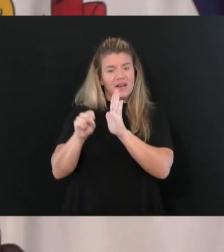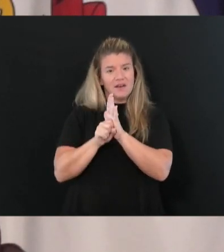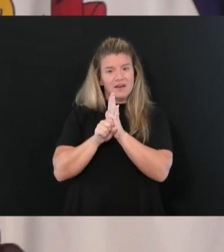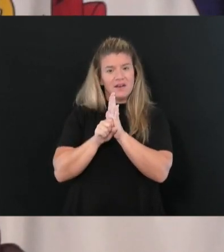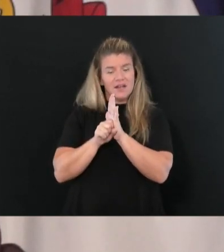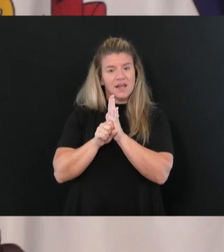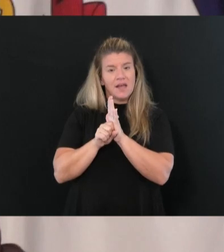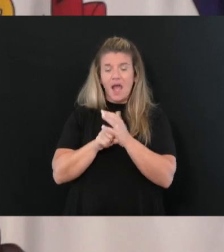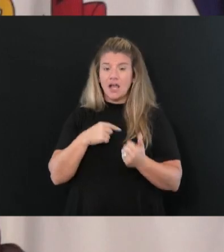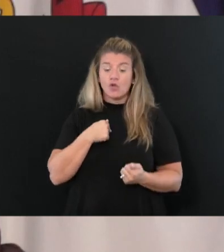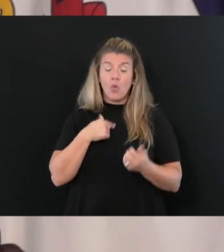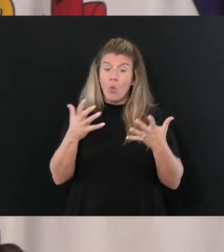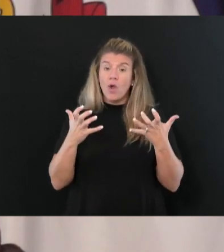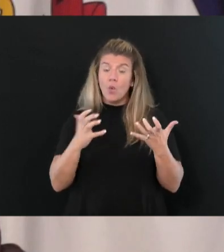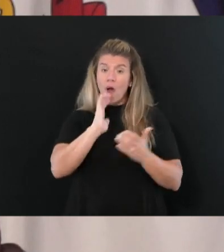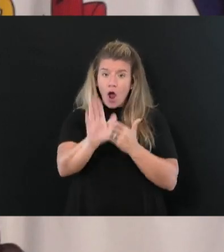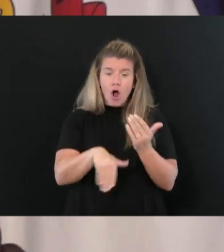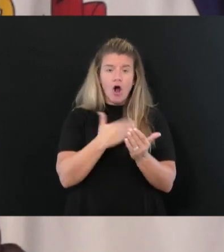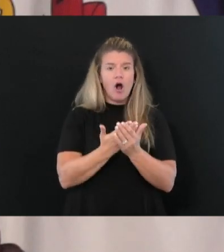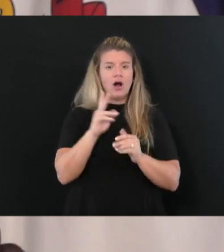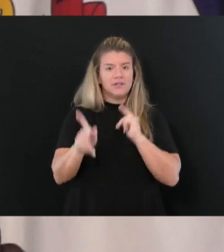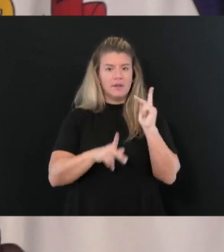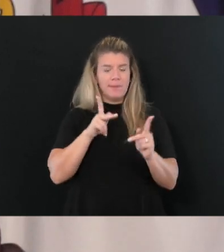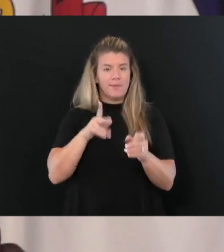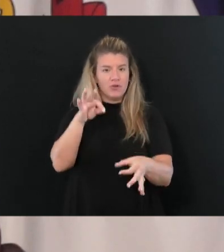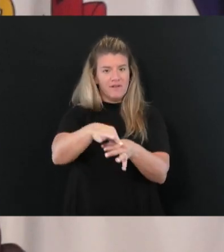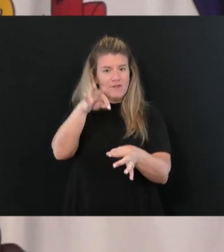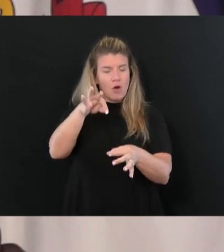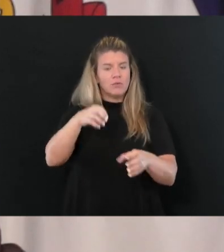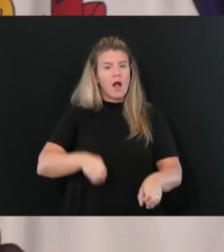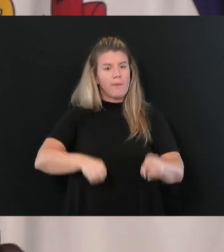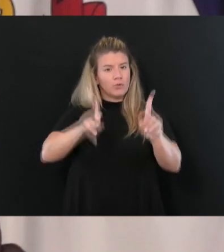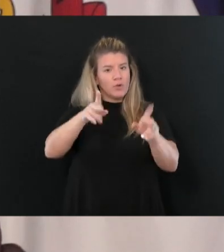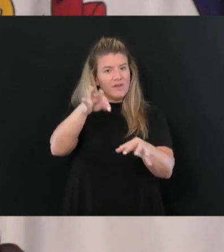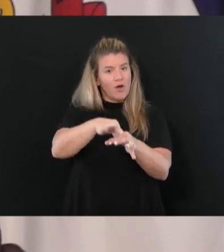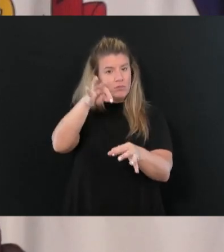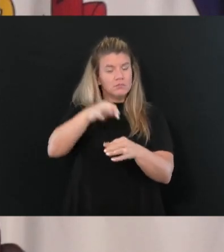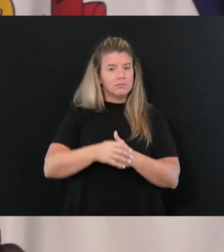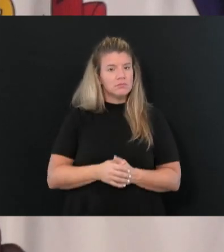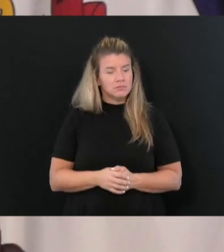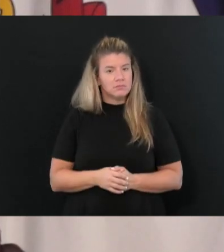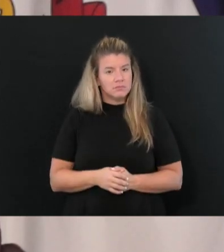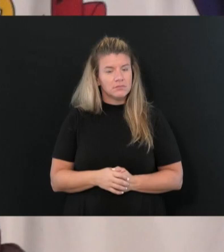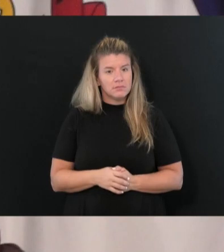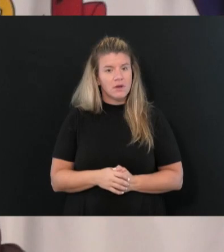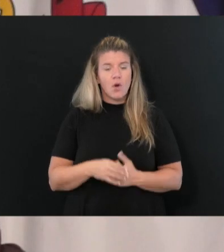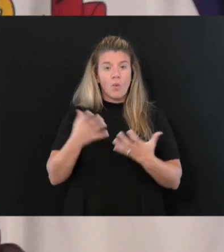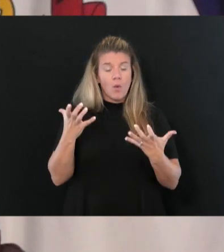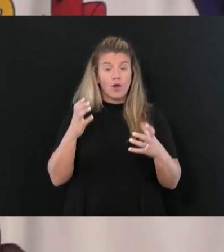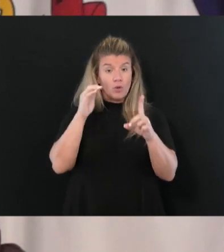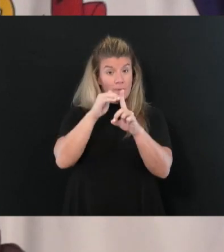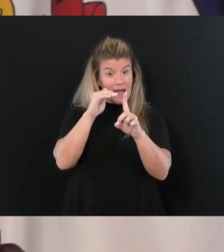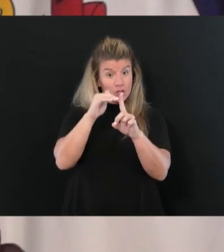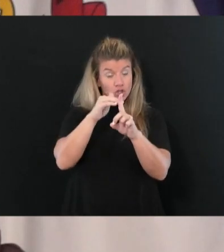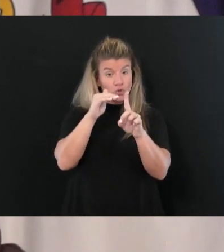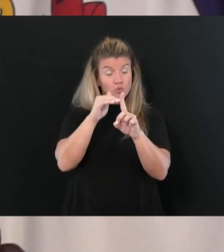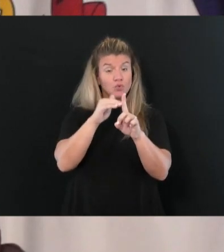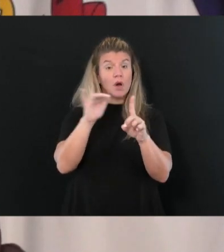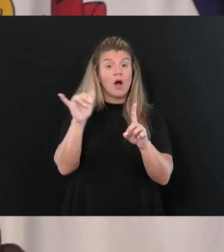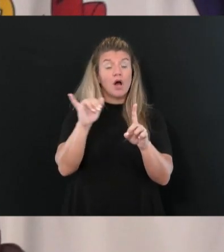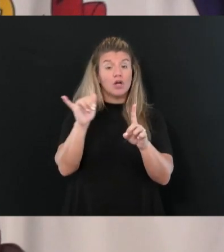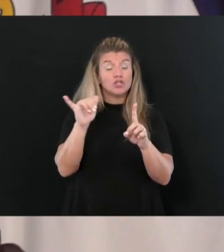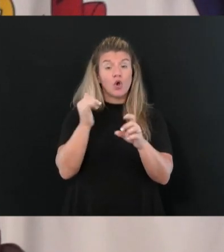and because we want everybody to vote and everybody to have an opportunity to vote. We want to absolutely remind everybody that